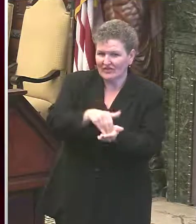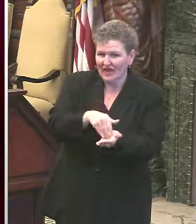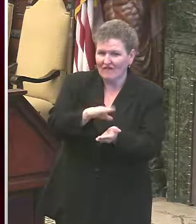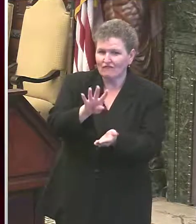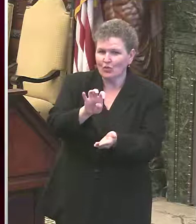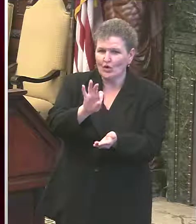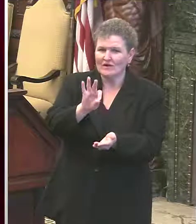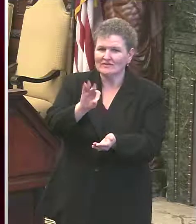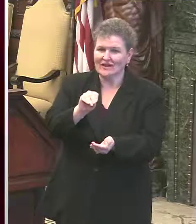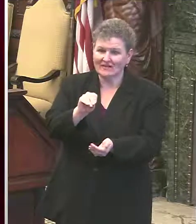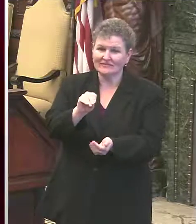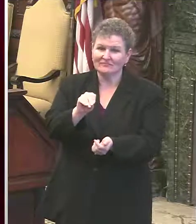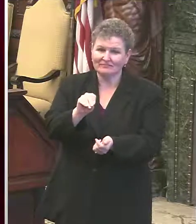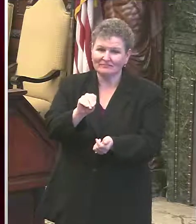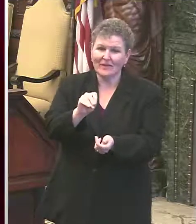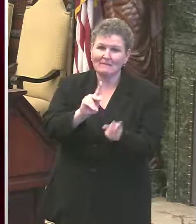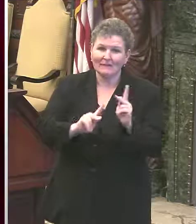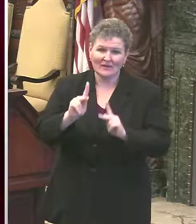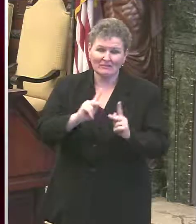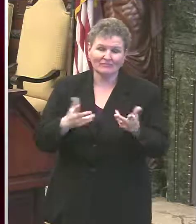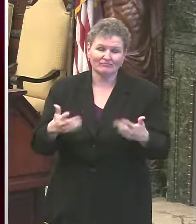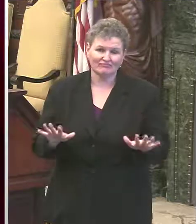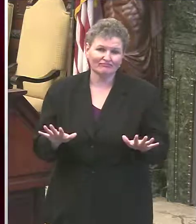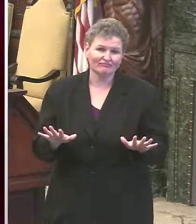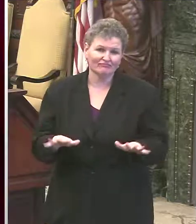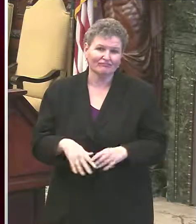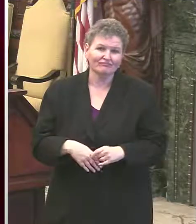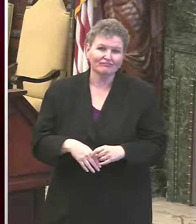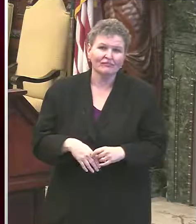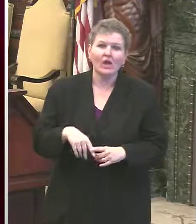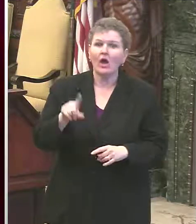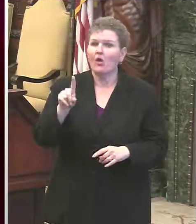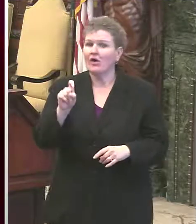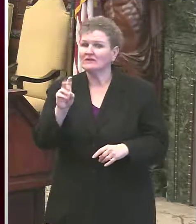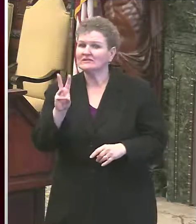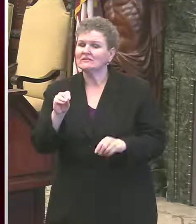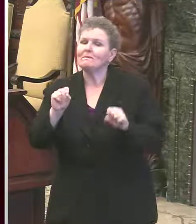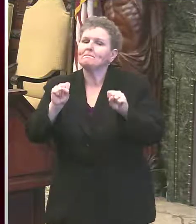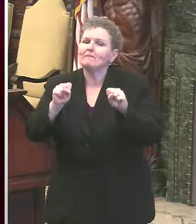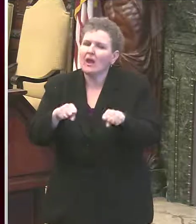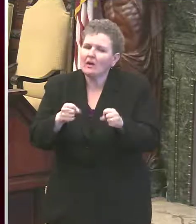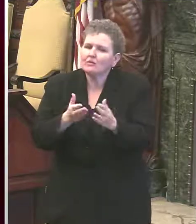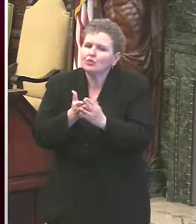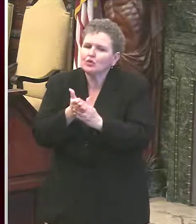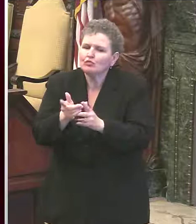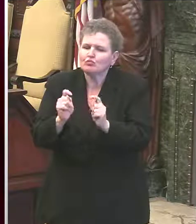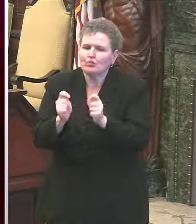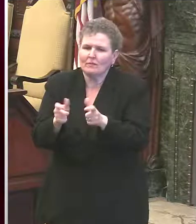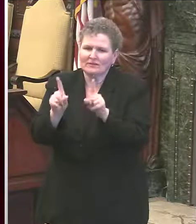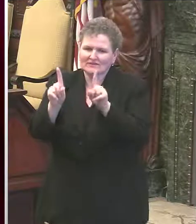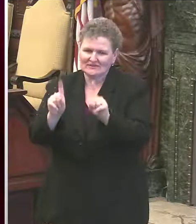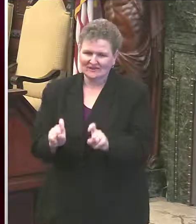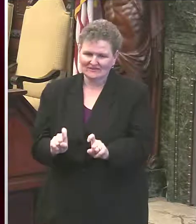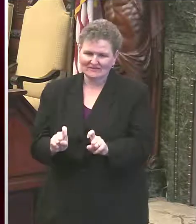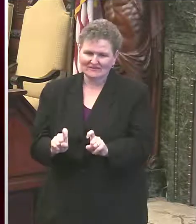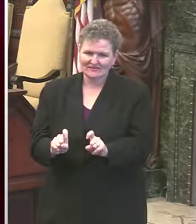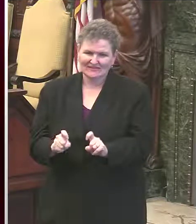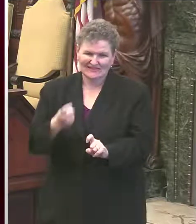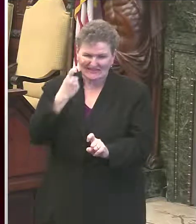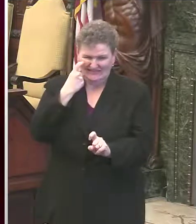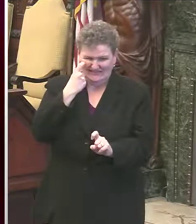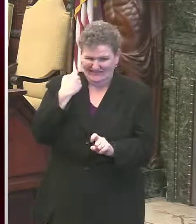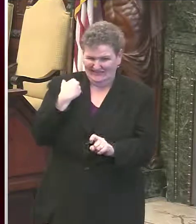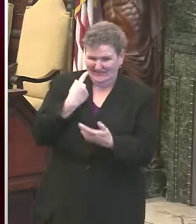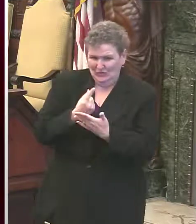120,490. And in addition, 160 probable cases diagnosed by the rapid antigen test. Now, for the past week that ended on